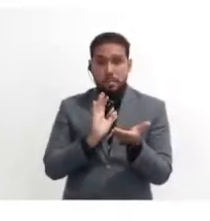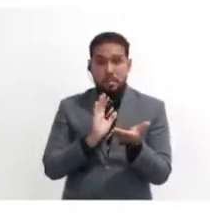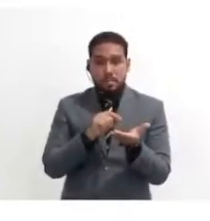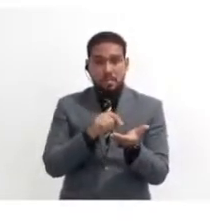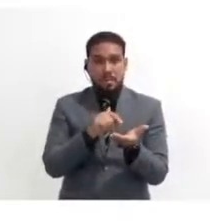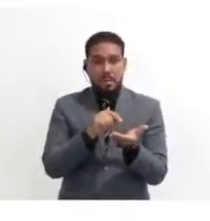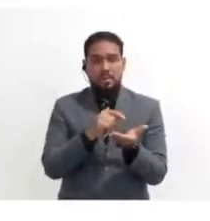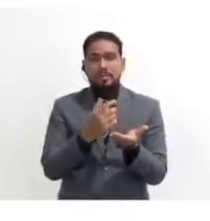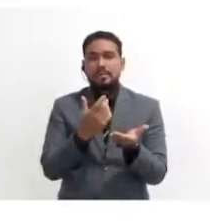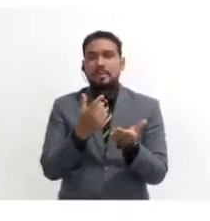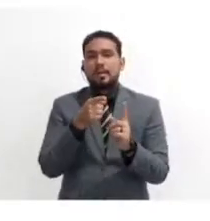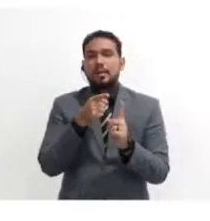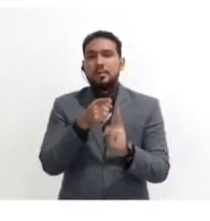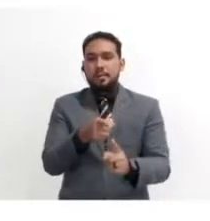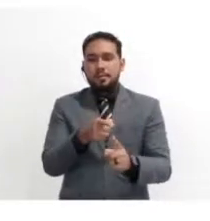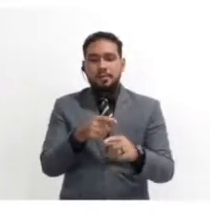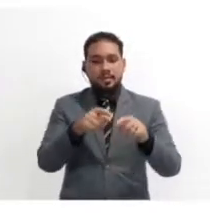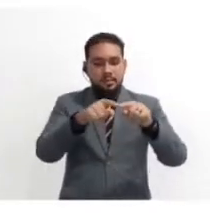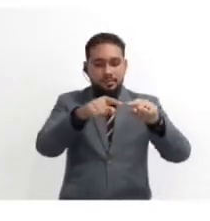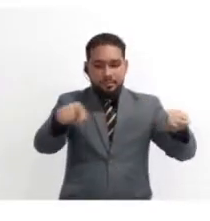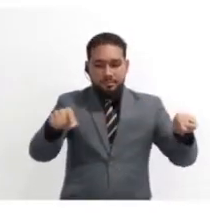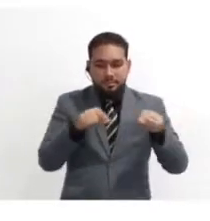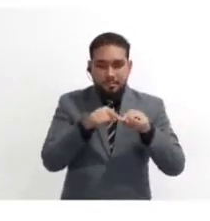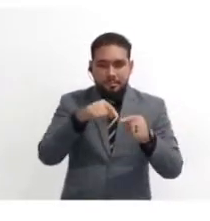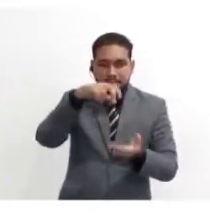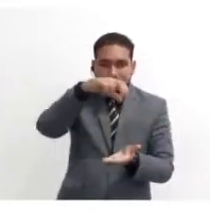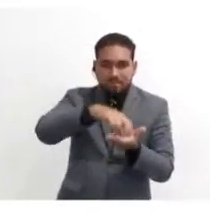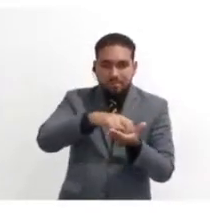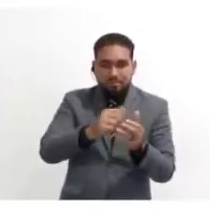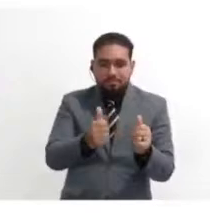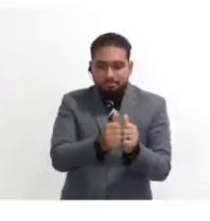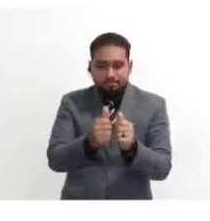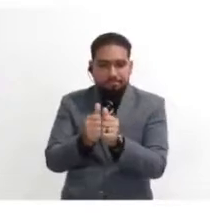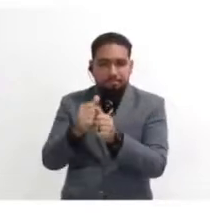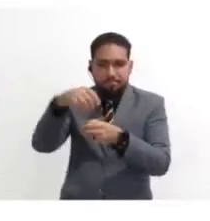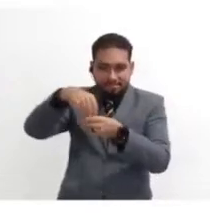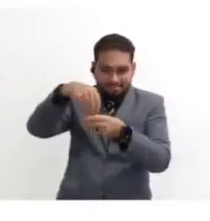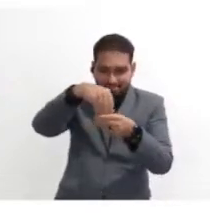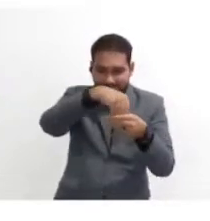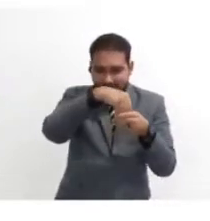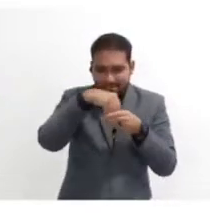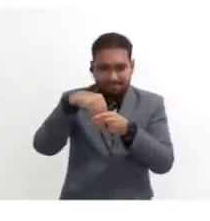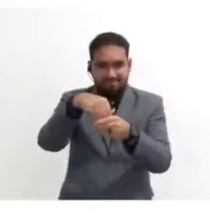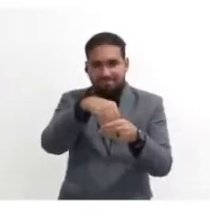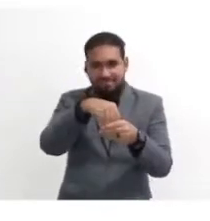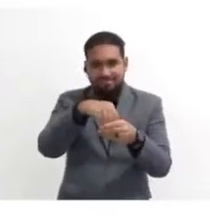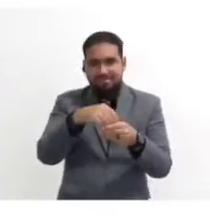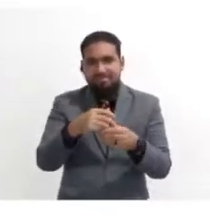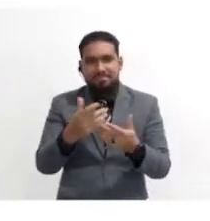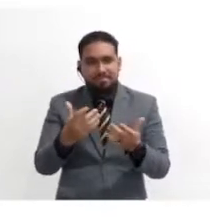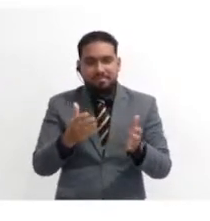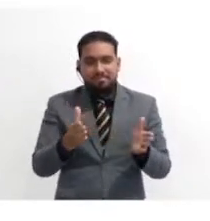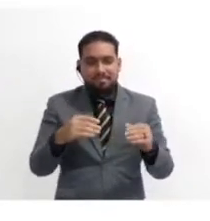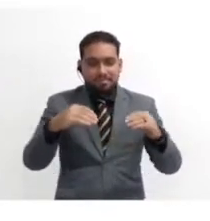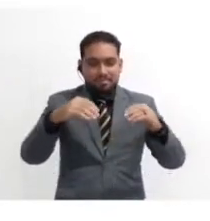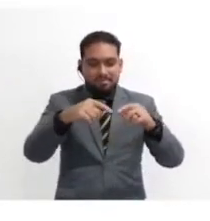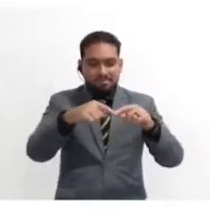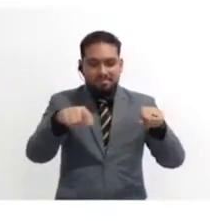and system in package, putting different kinds of chips in a package and use that as the basis for the integration.